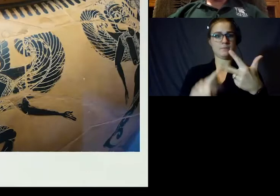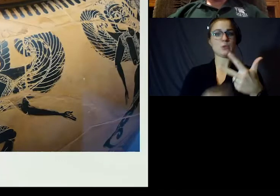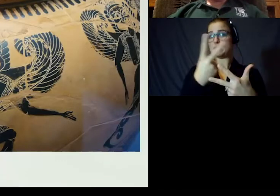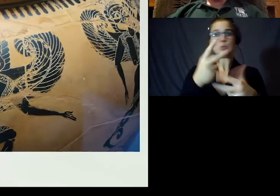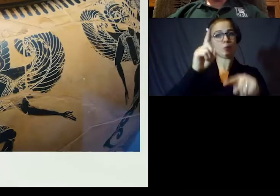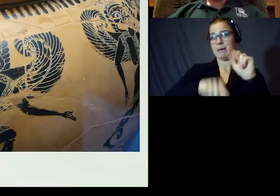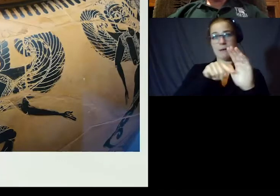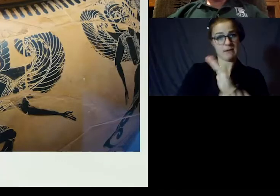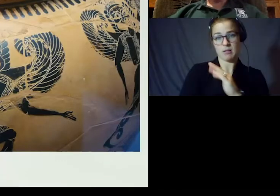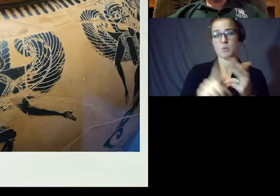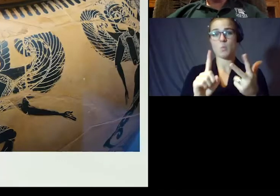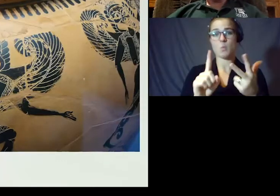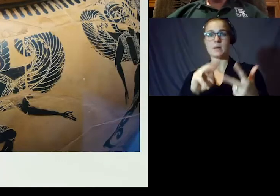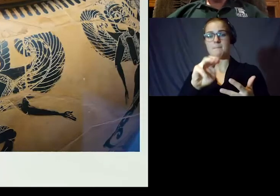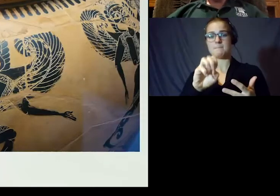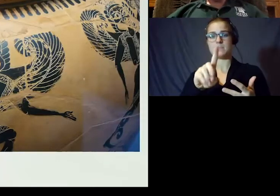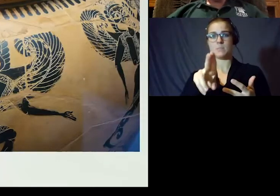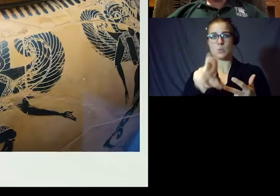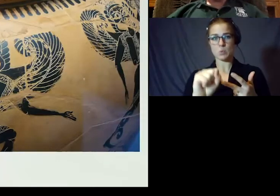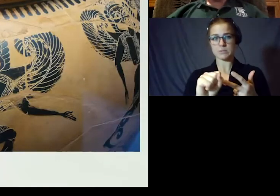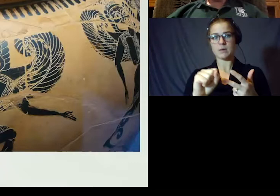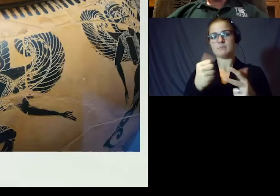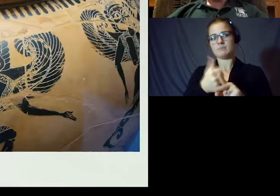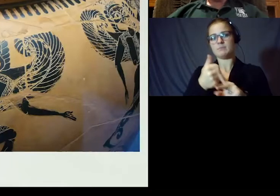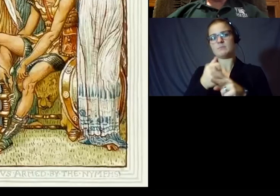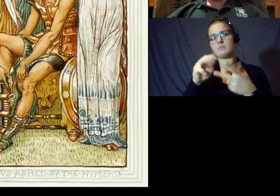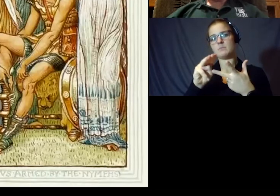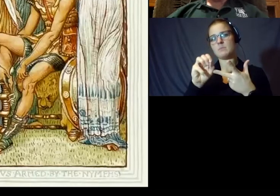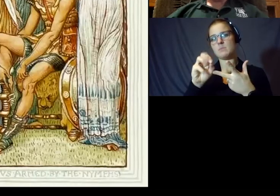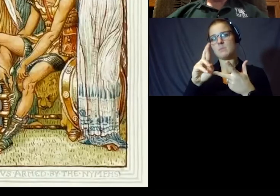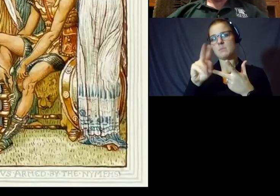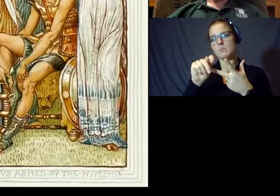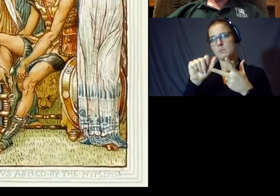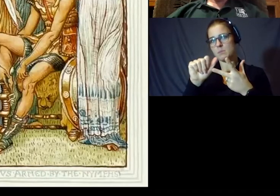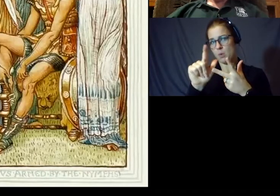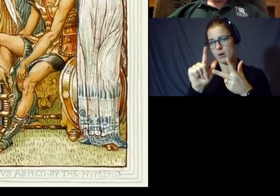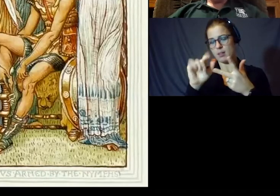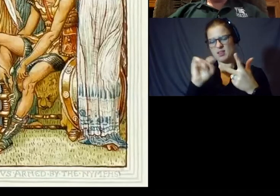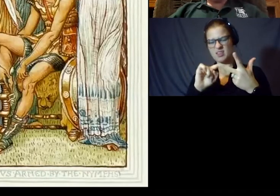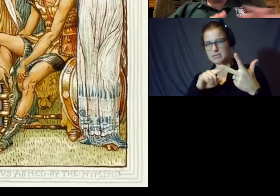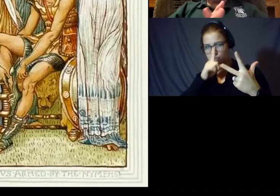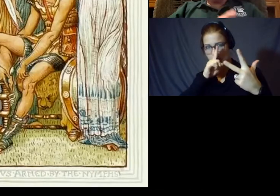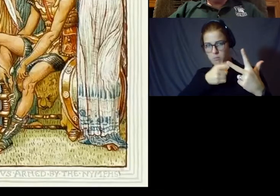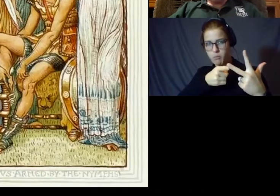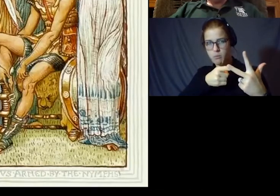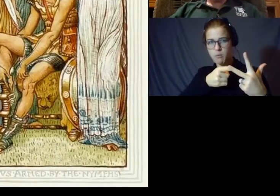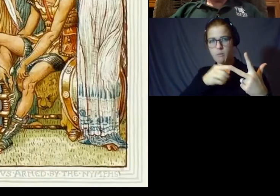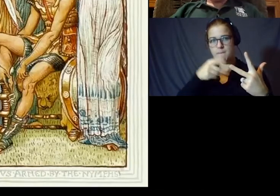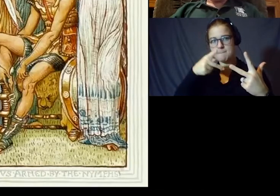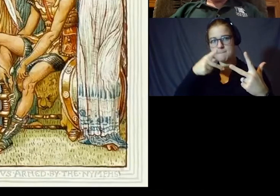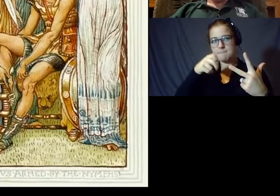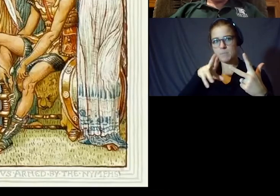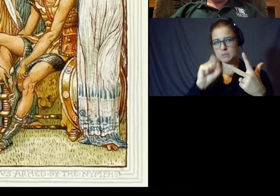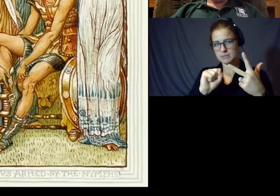One, Medusa, is mortal, and so she becomes Perseus's target. He is outfitted by